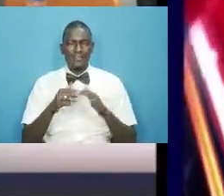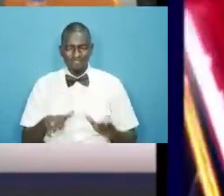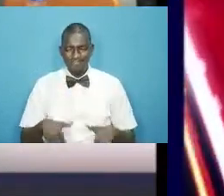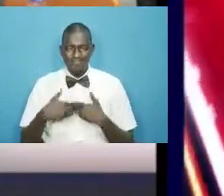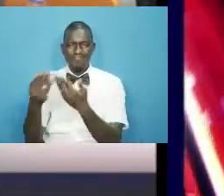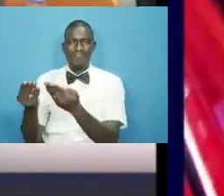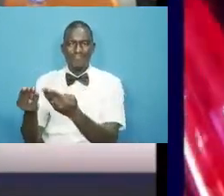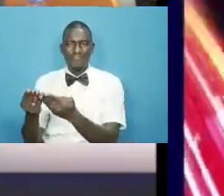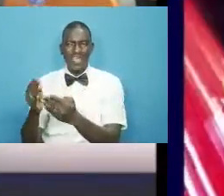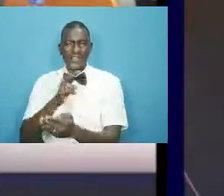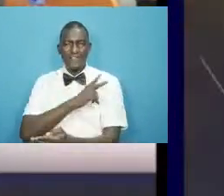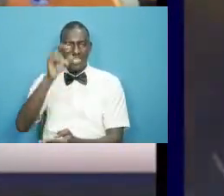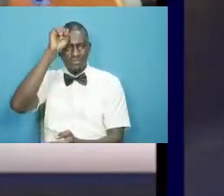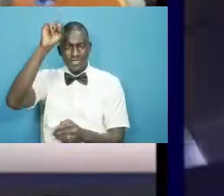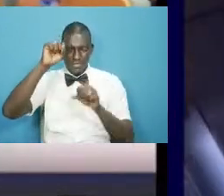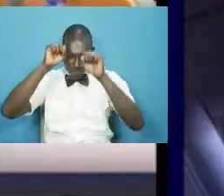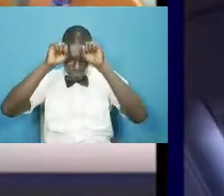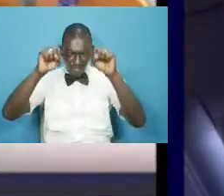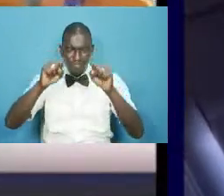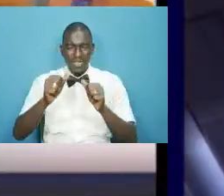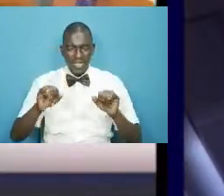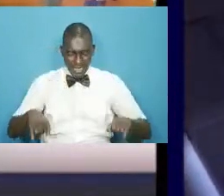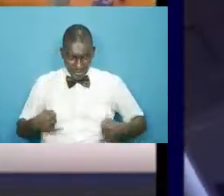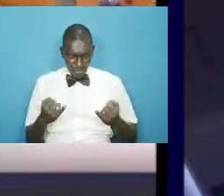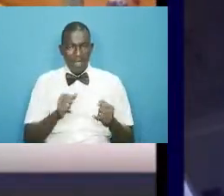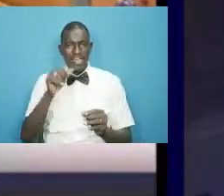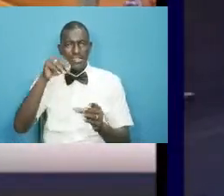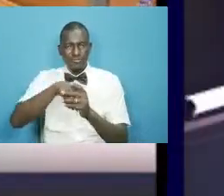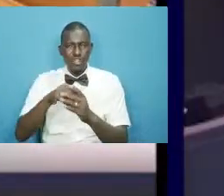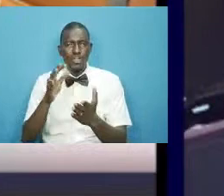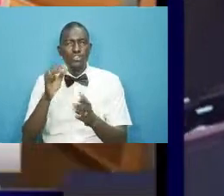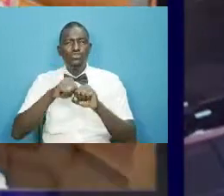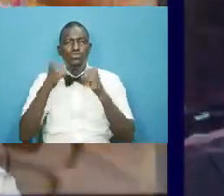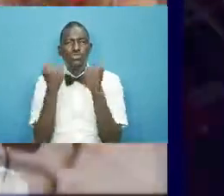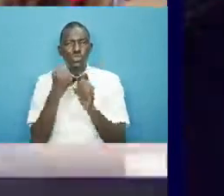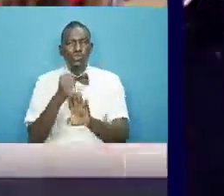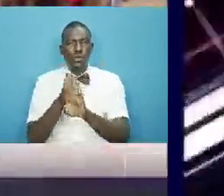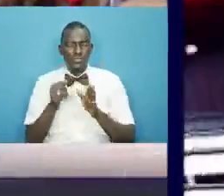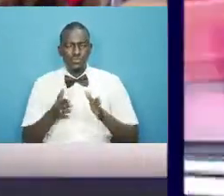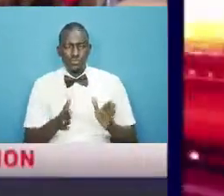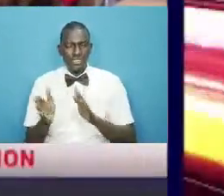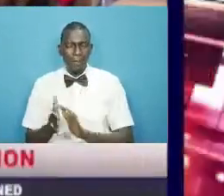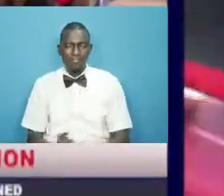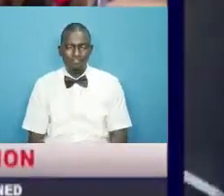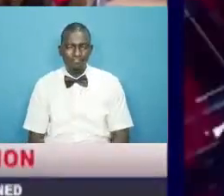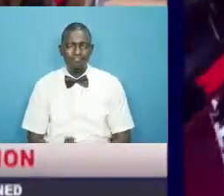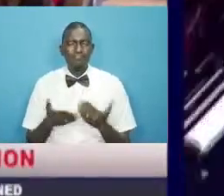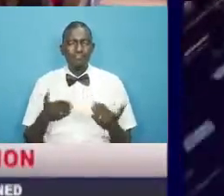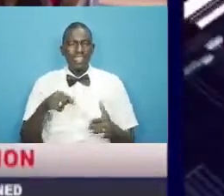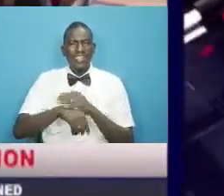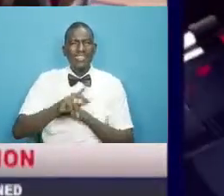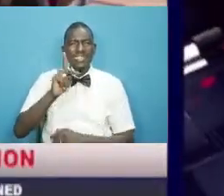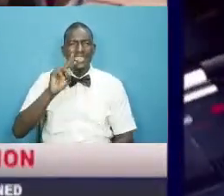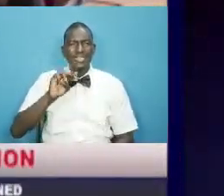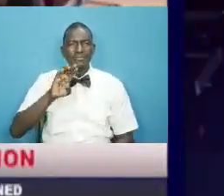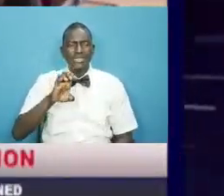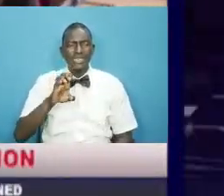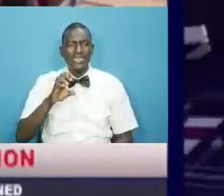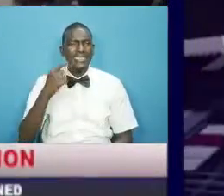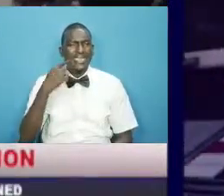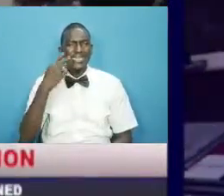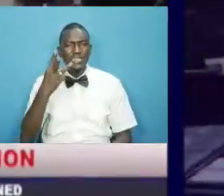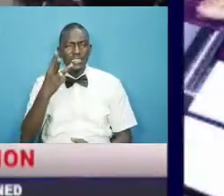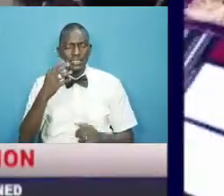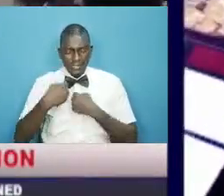Vice President for government to implement an inclusive social protection system. In KMC, a three-day training